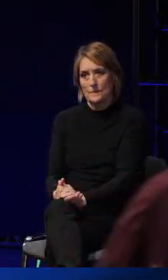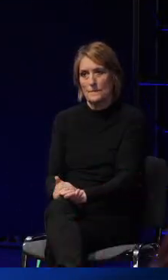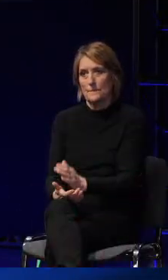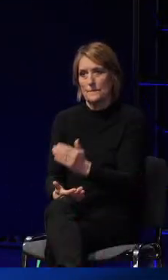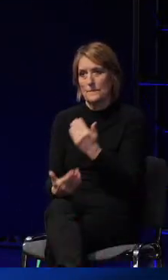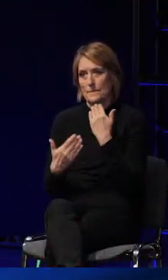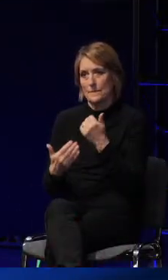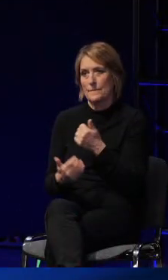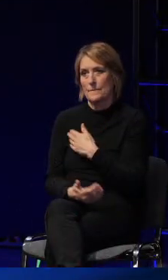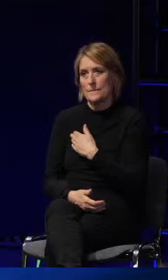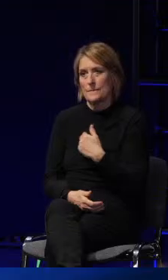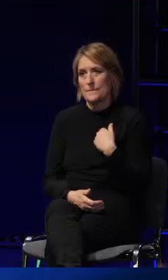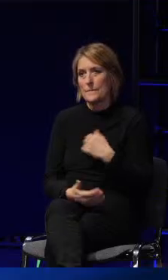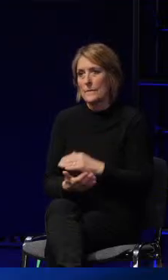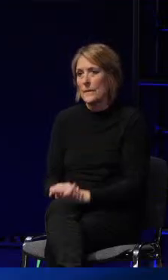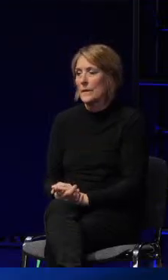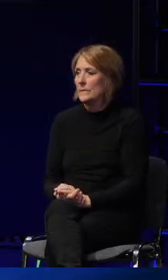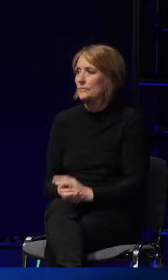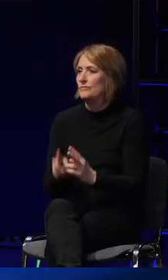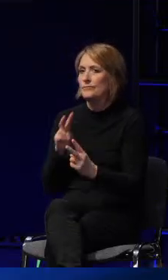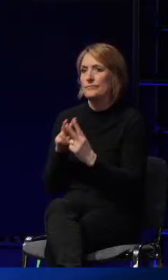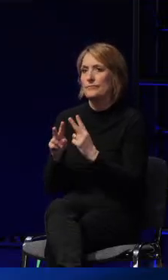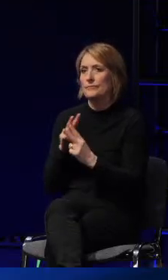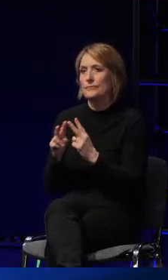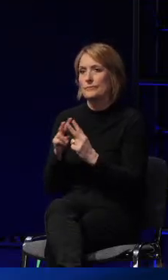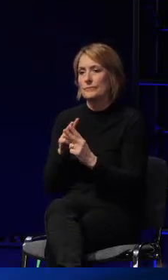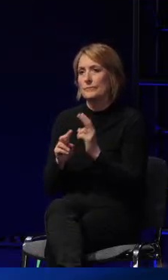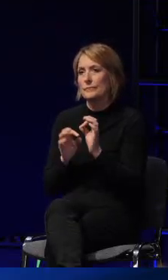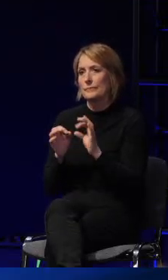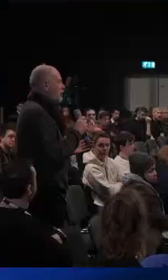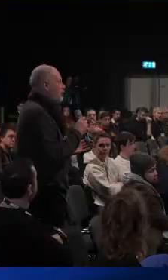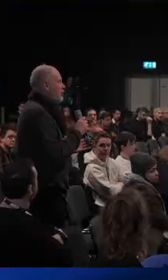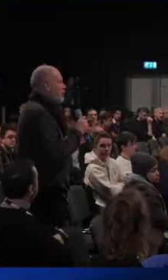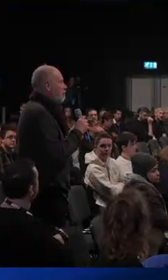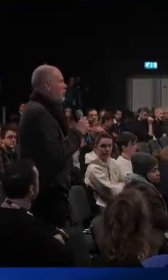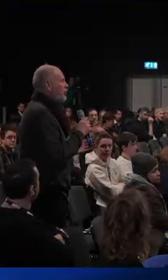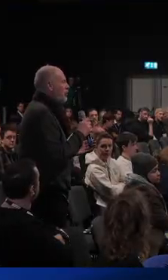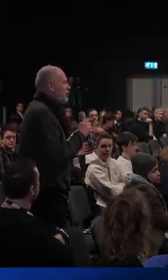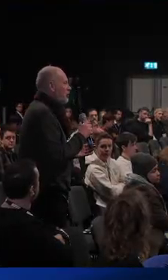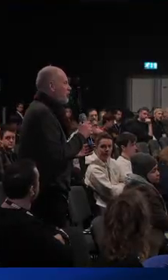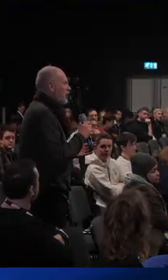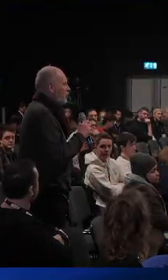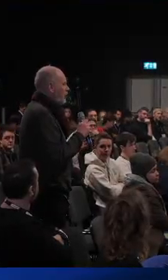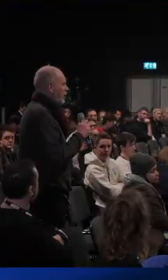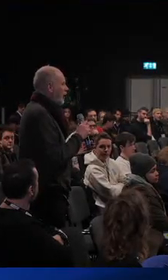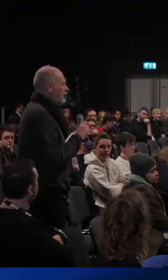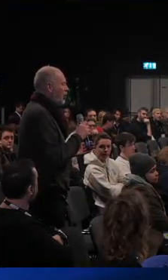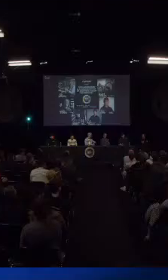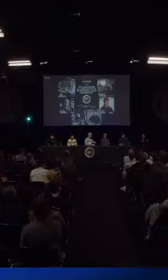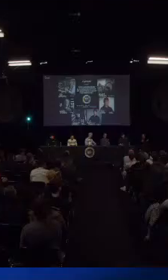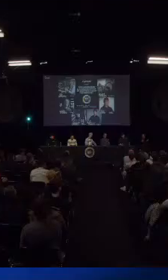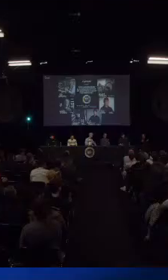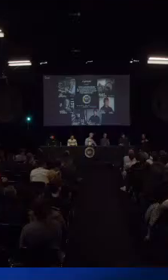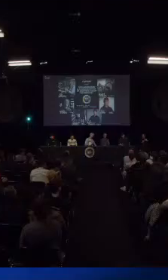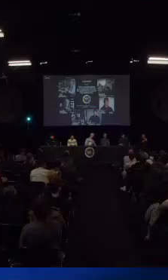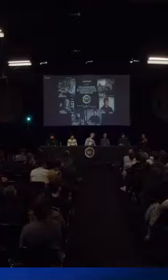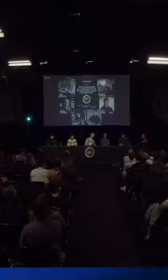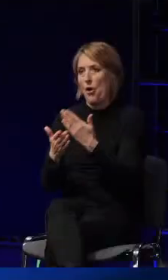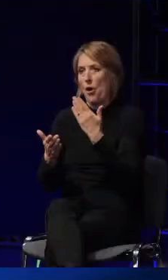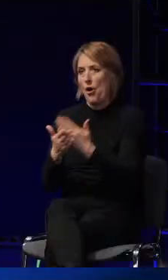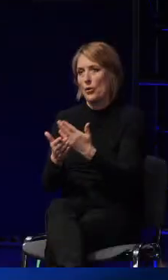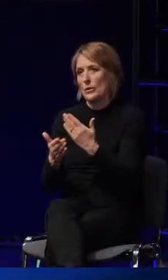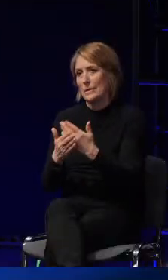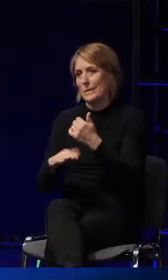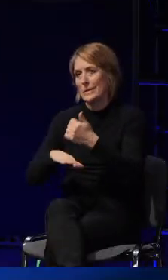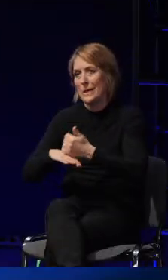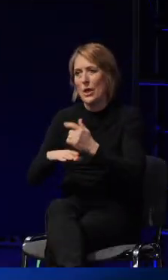Thank you. Good morning. Couple of questions that are linked. With regard to the monitors on set, what kind of calibration process do you go through